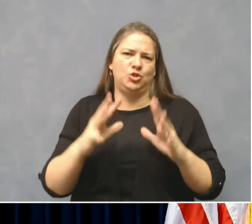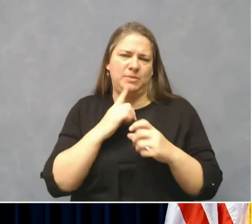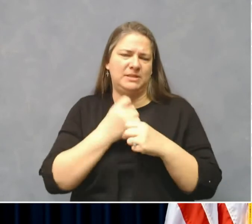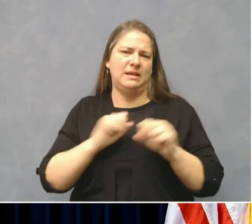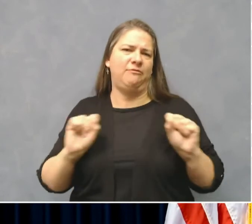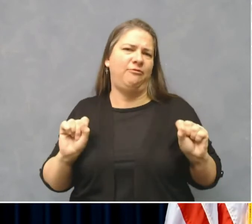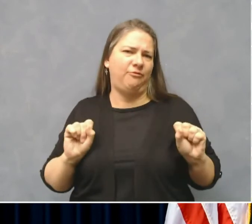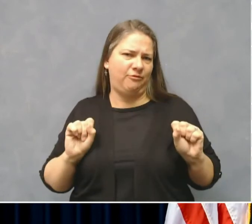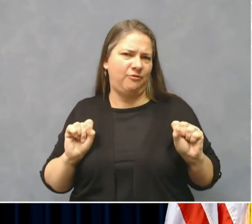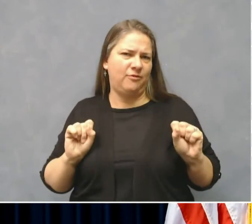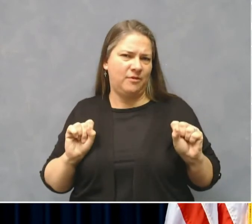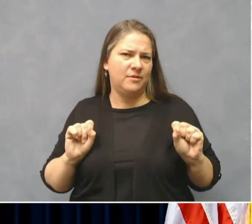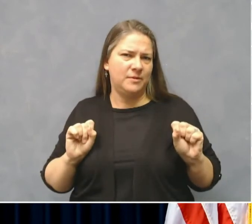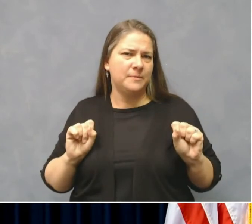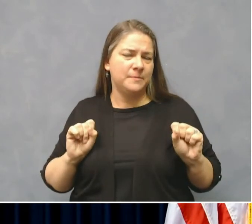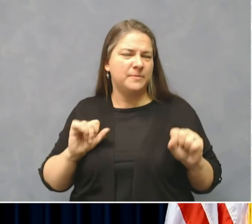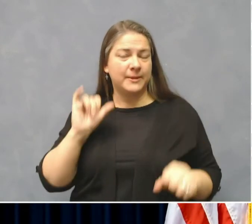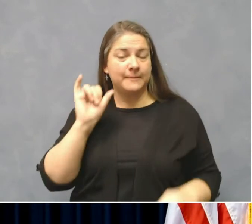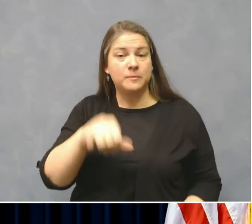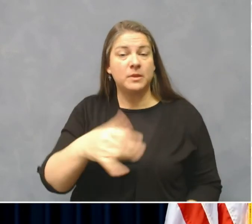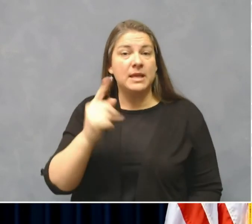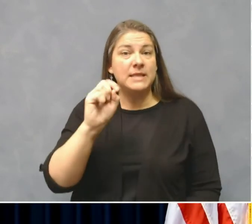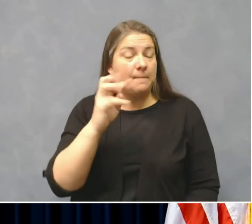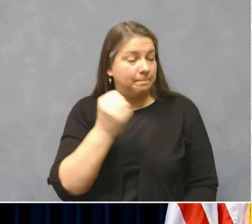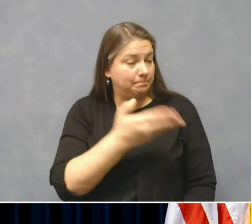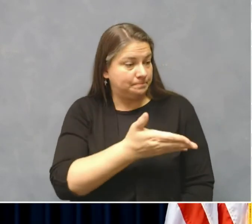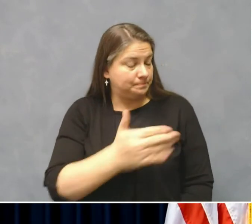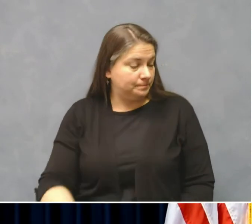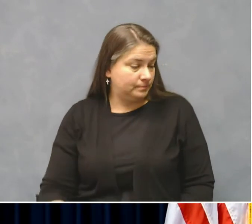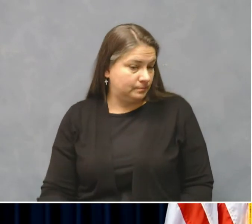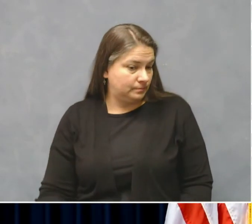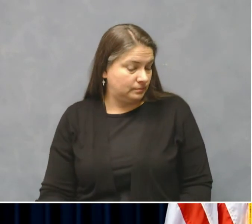own. With that, Tom Latek.